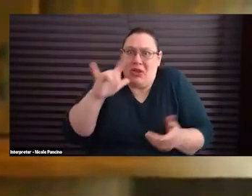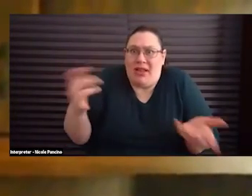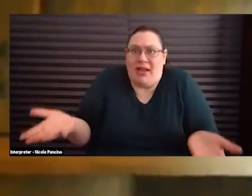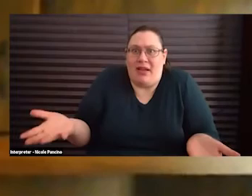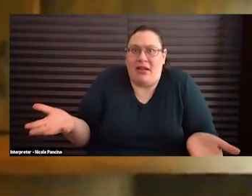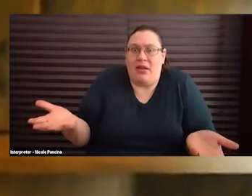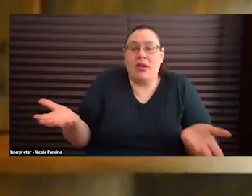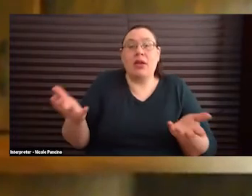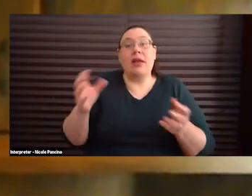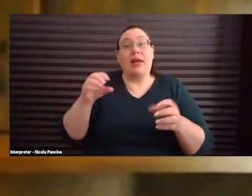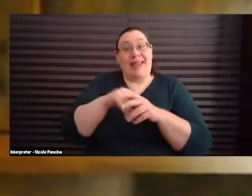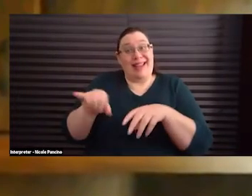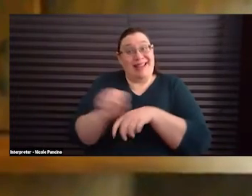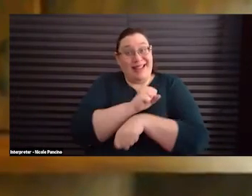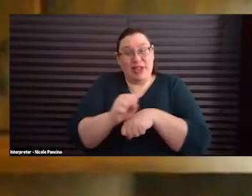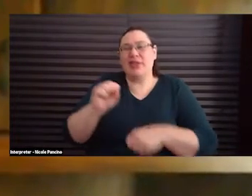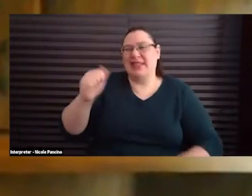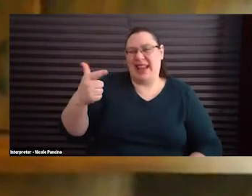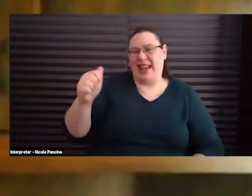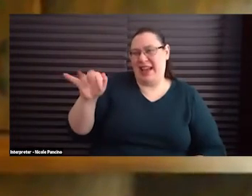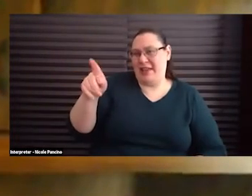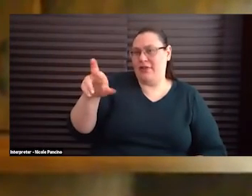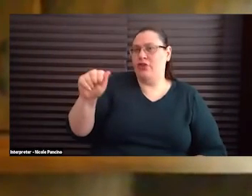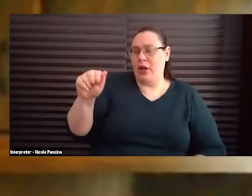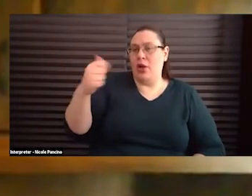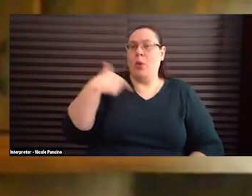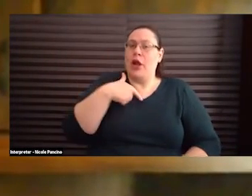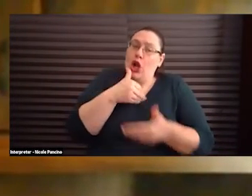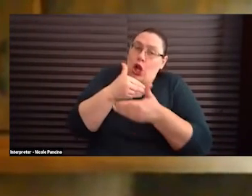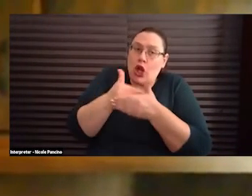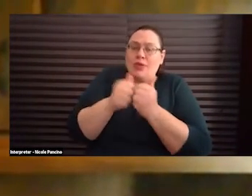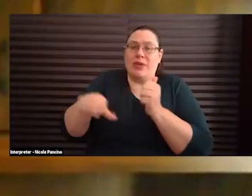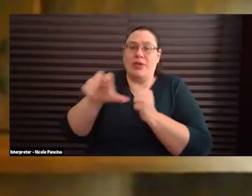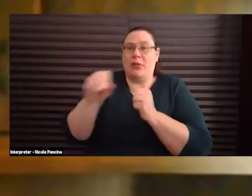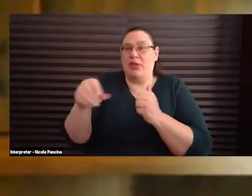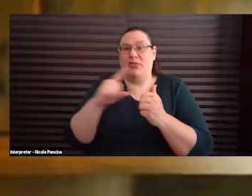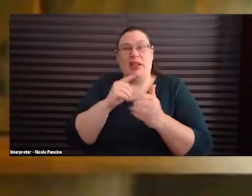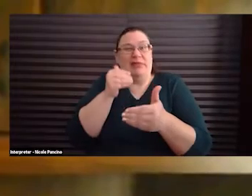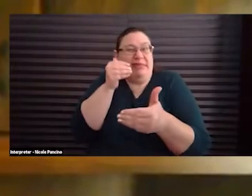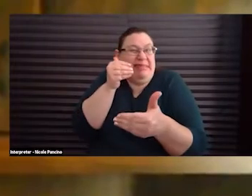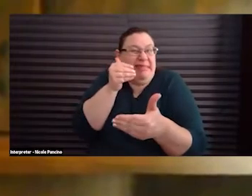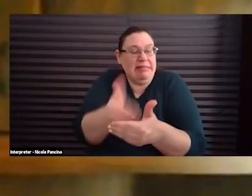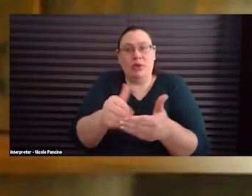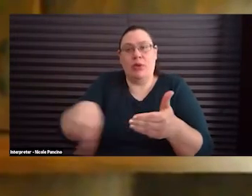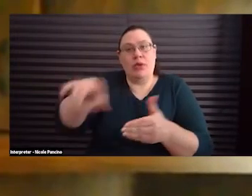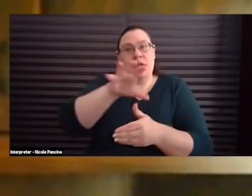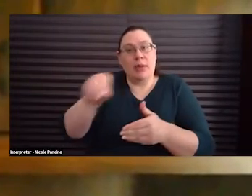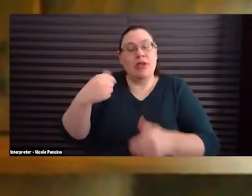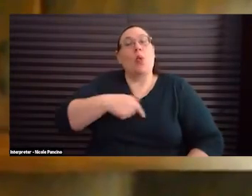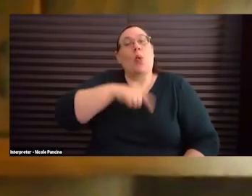in this industry and at SAG-AFTRA, we're close to these companies, about as close as we can get. So we have to be the ones